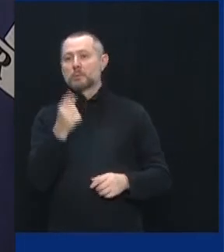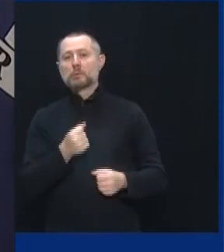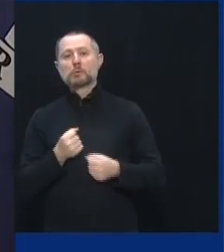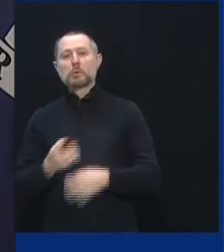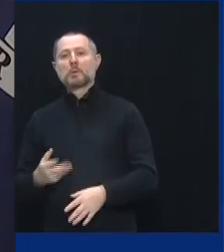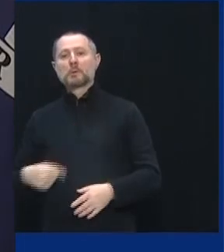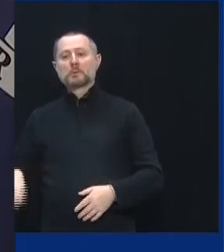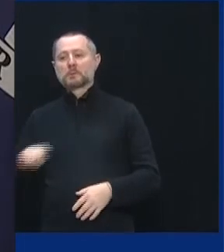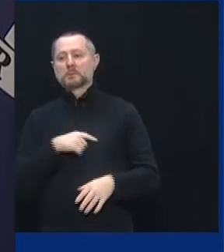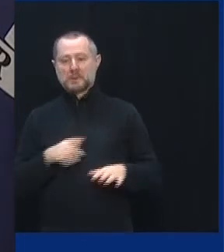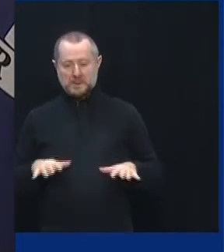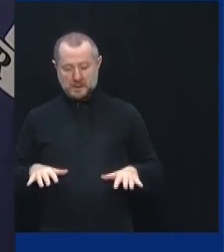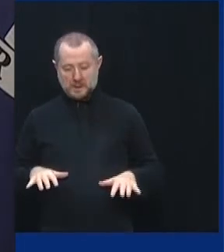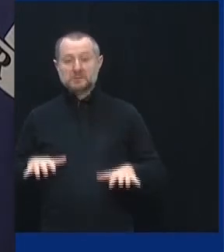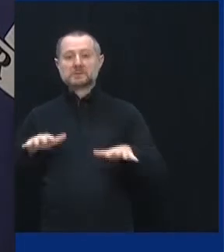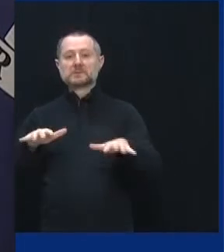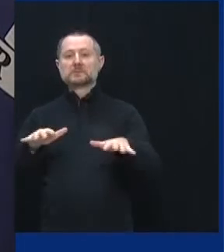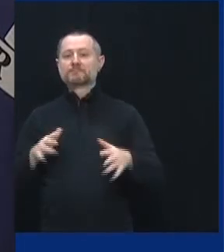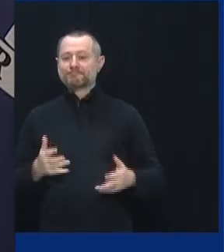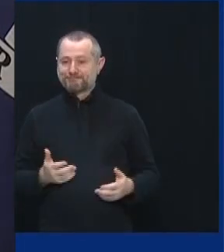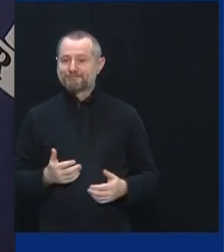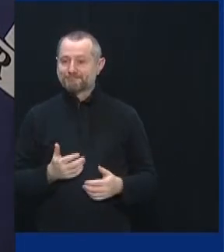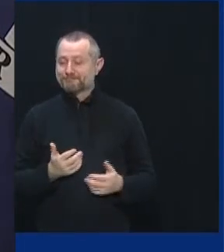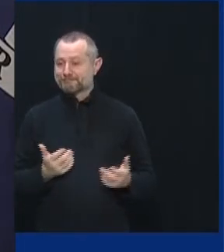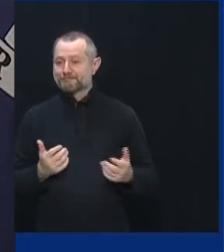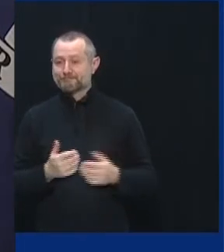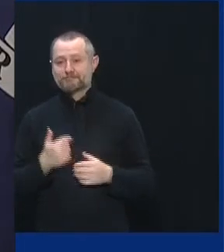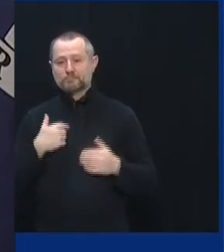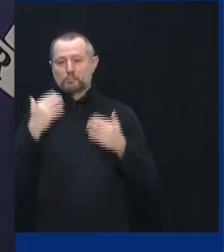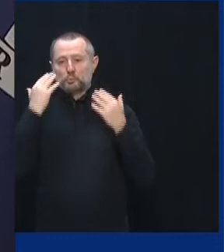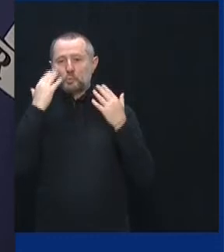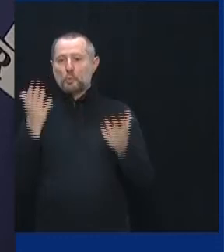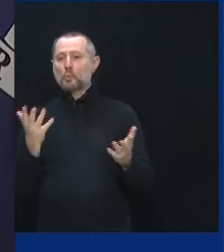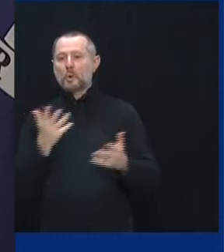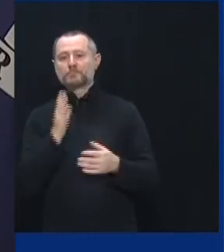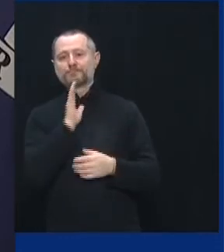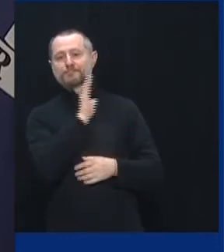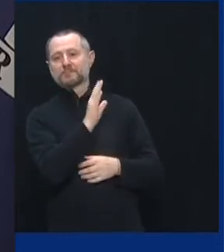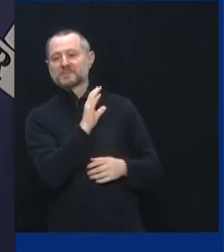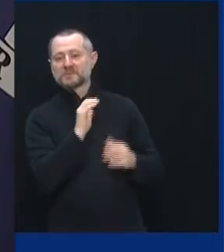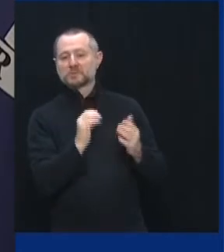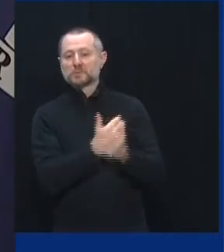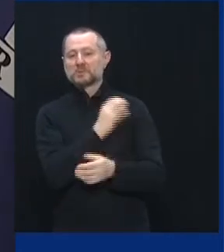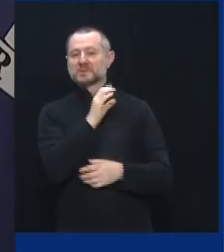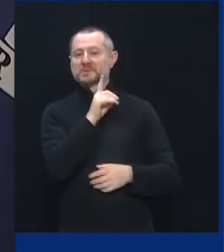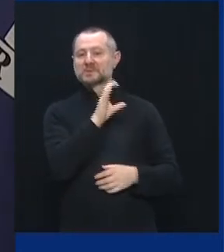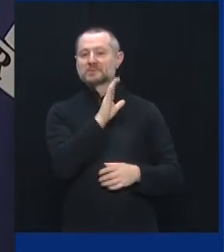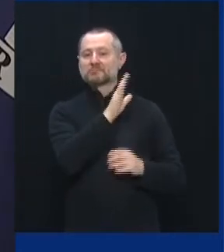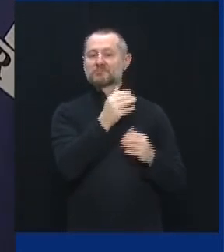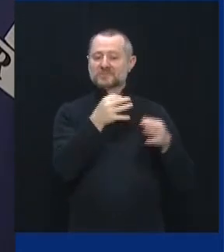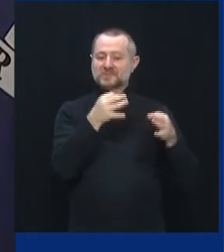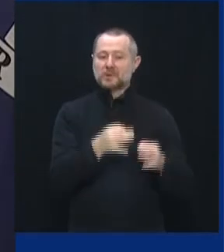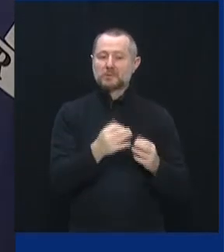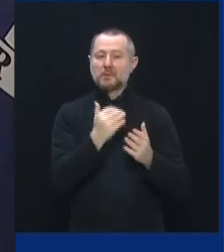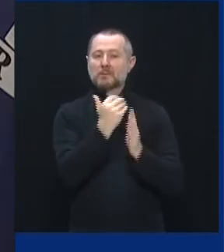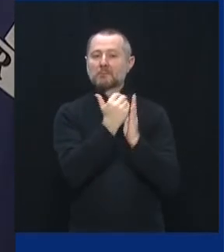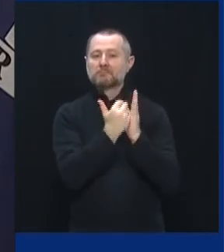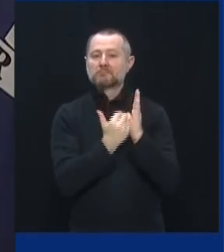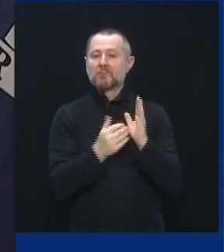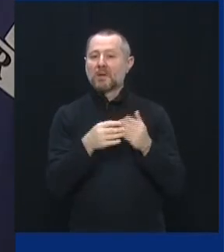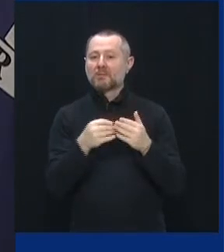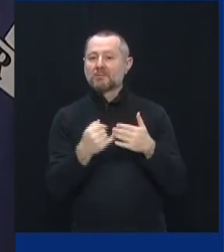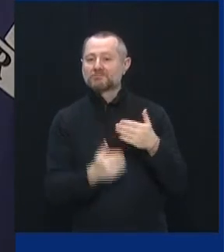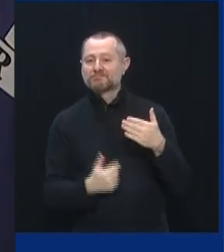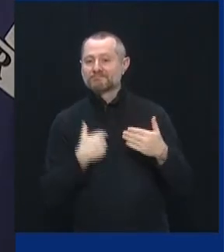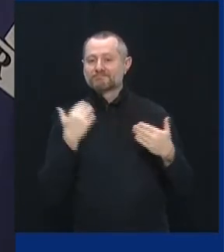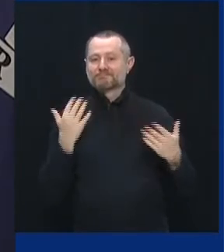But we are where we are. I don't know what the CDC is going to decide about the new guidance, but you would need a